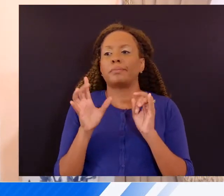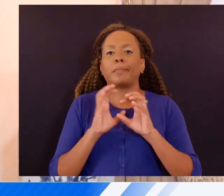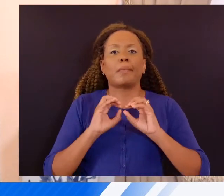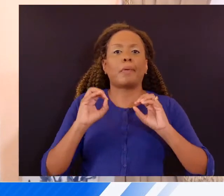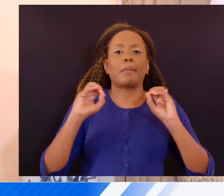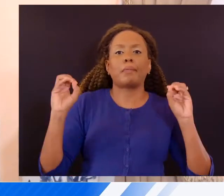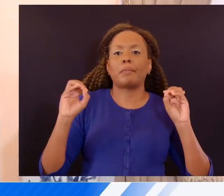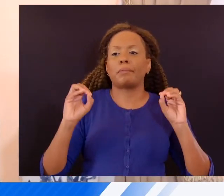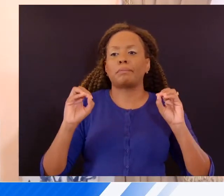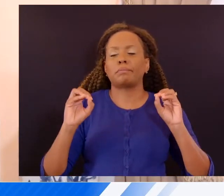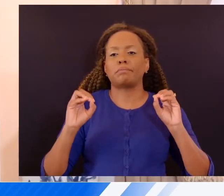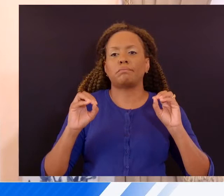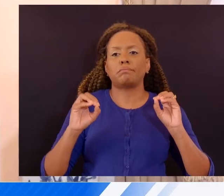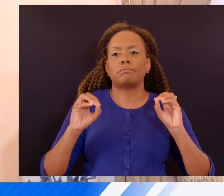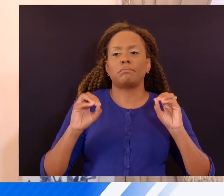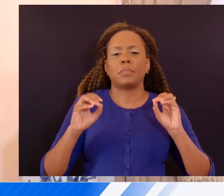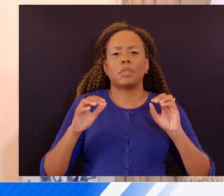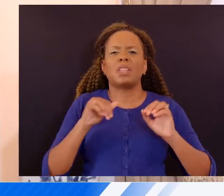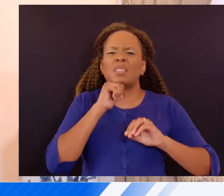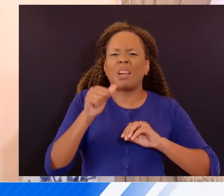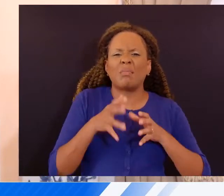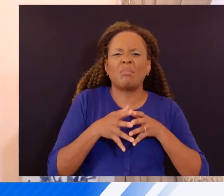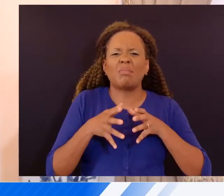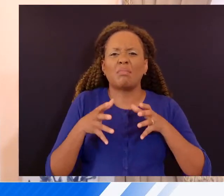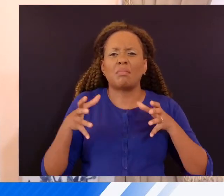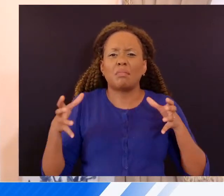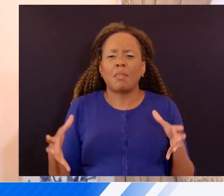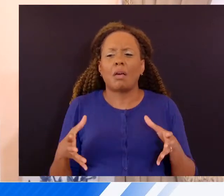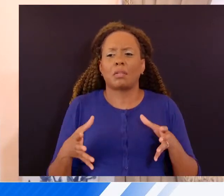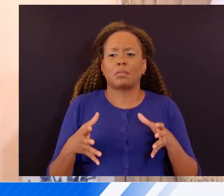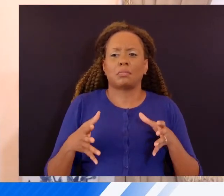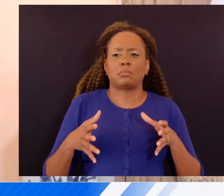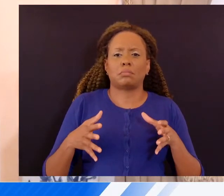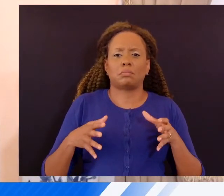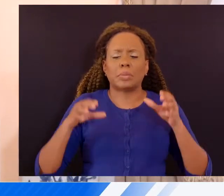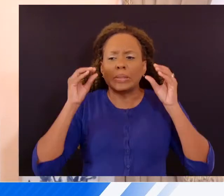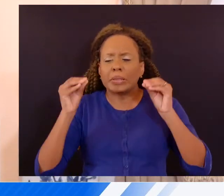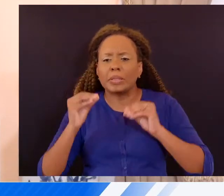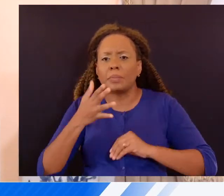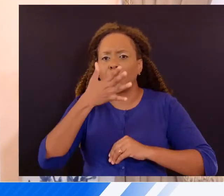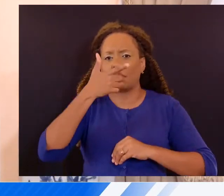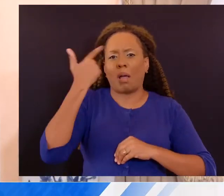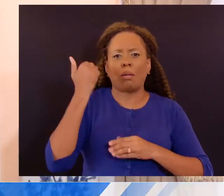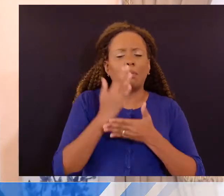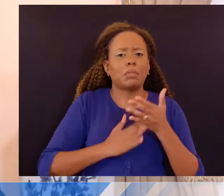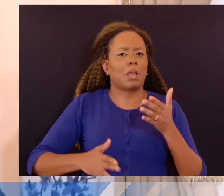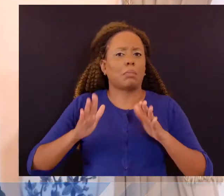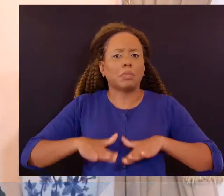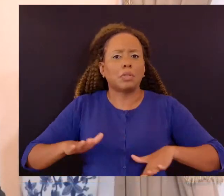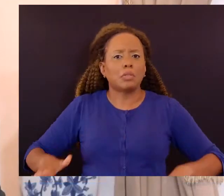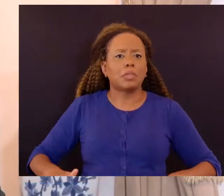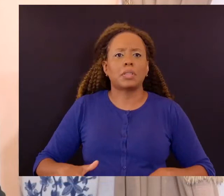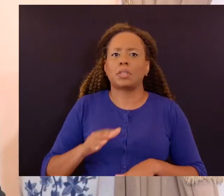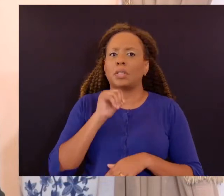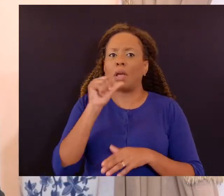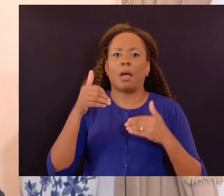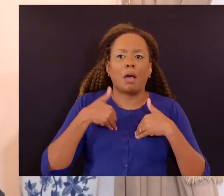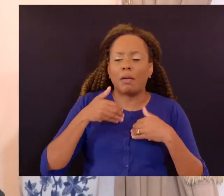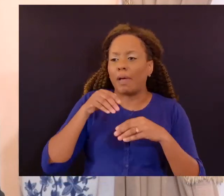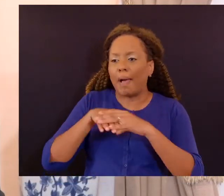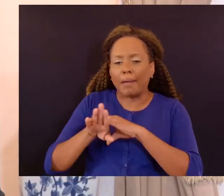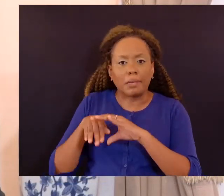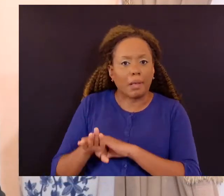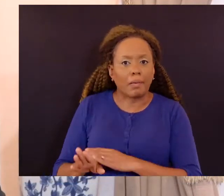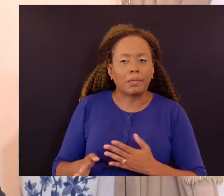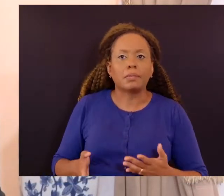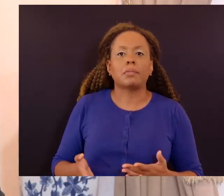we believe that we have to do everything possible to ensure that we can make up on the lost time in the classroom. We also made a